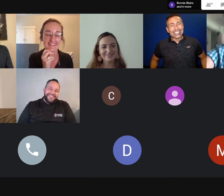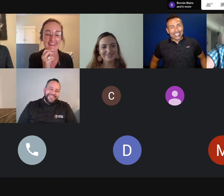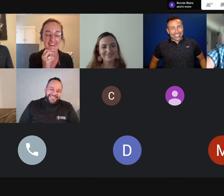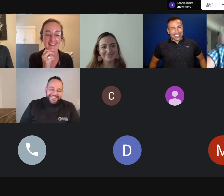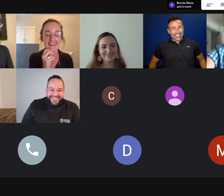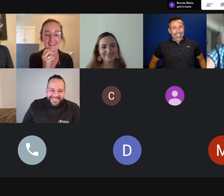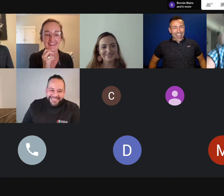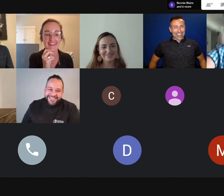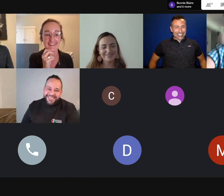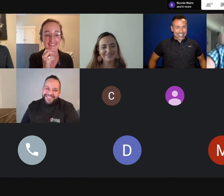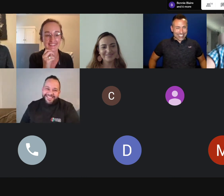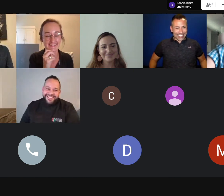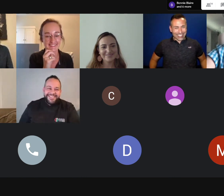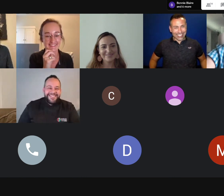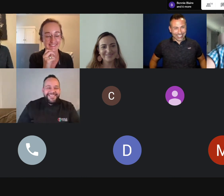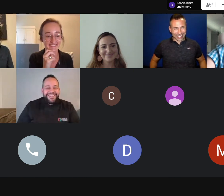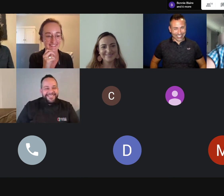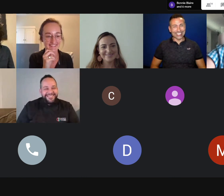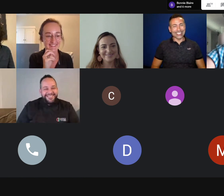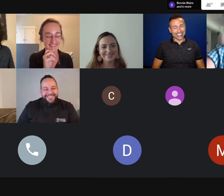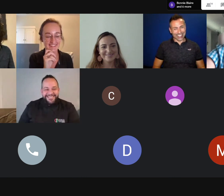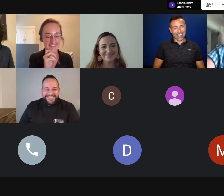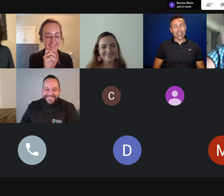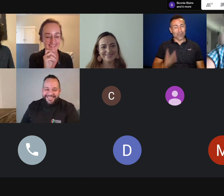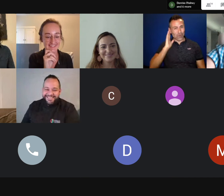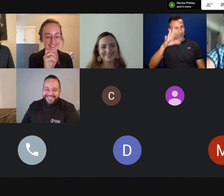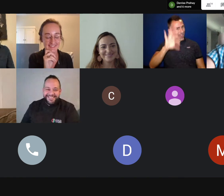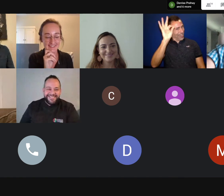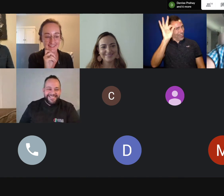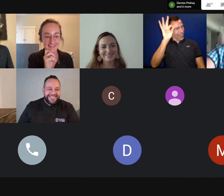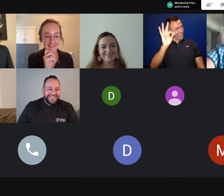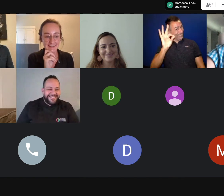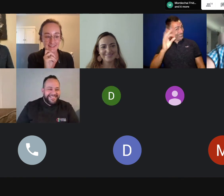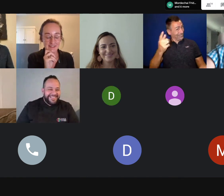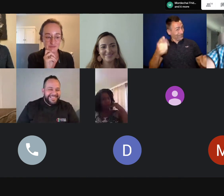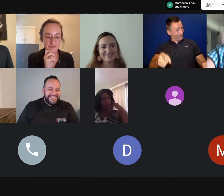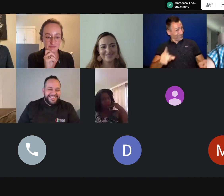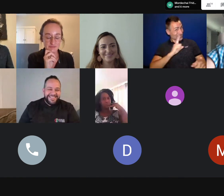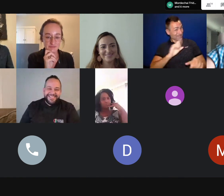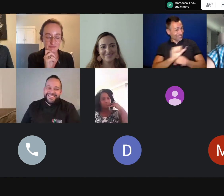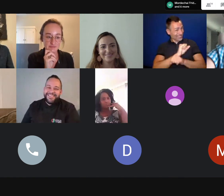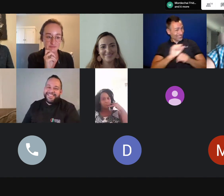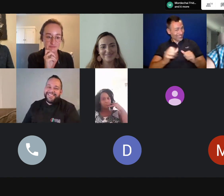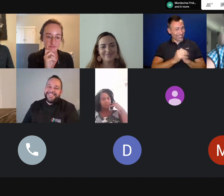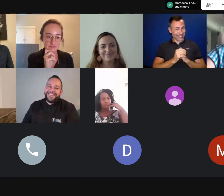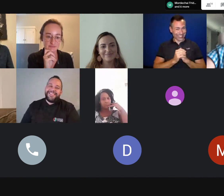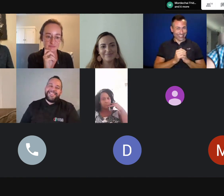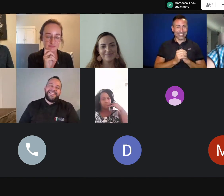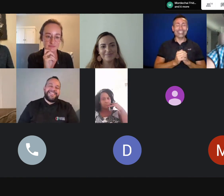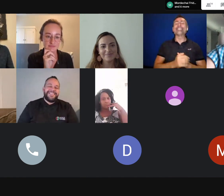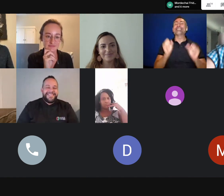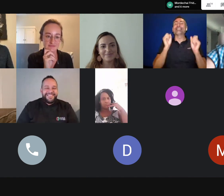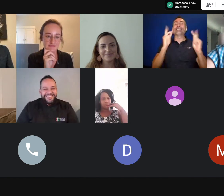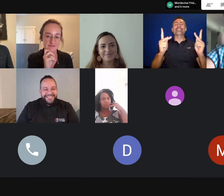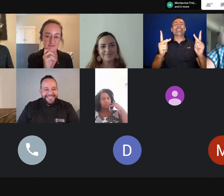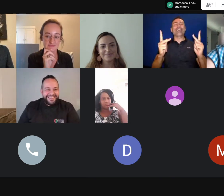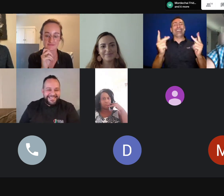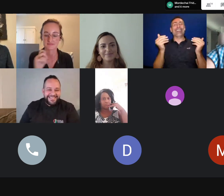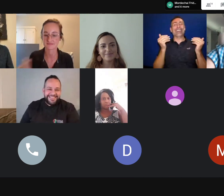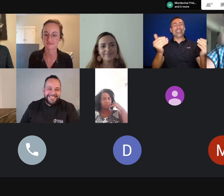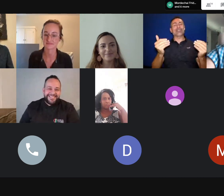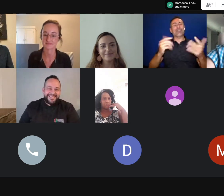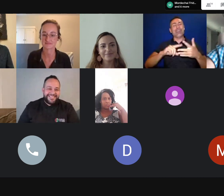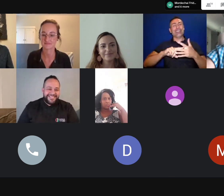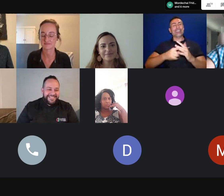Ah. Yeah. Well, Yeah. we'll find out. All right, so everyone, let's get started. So what I'll